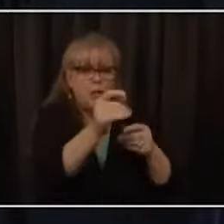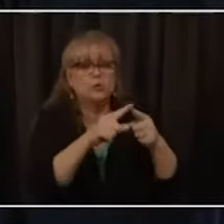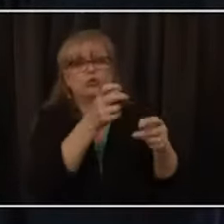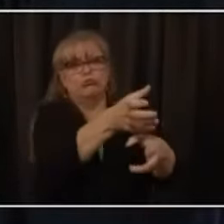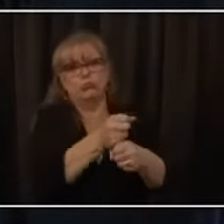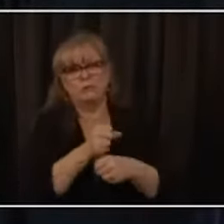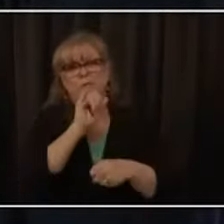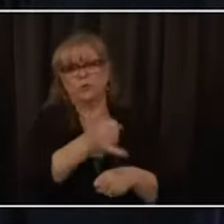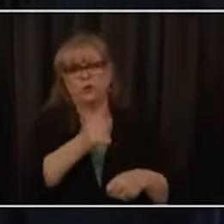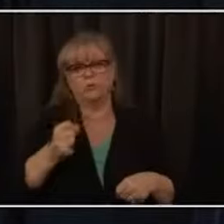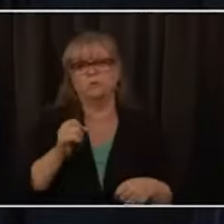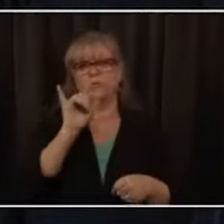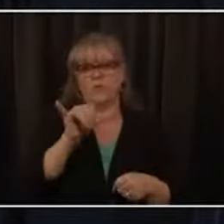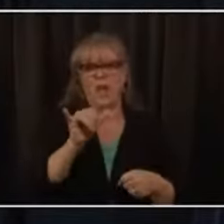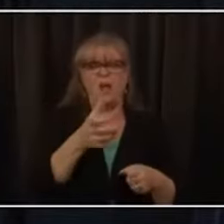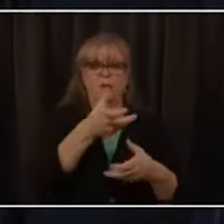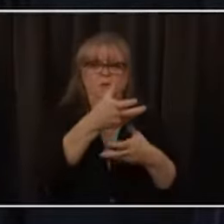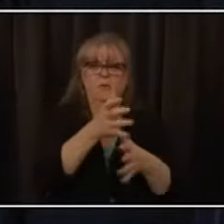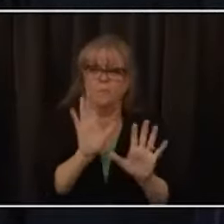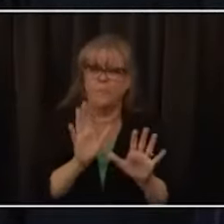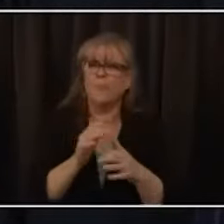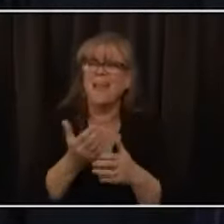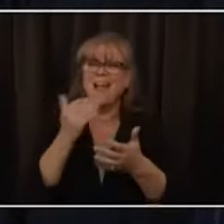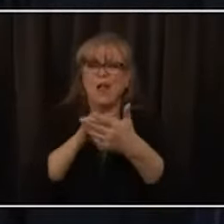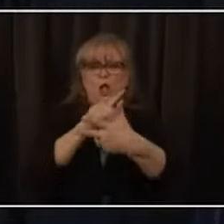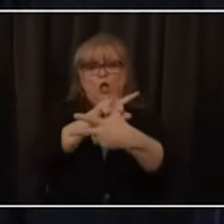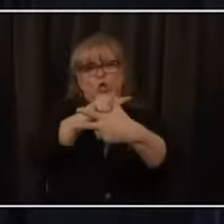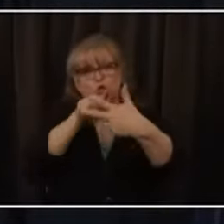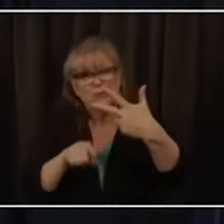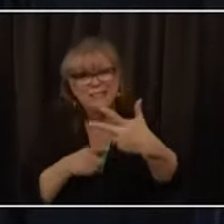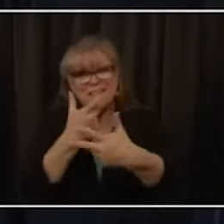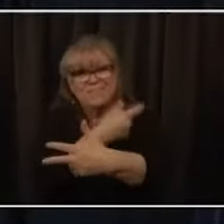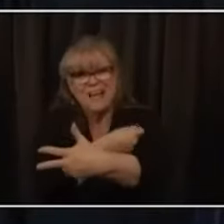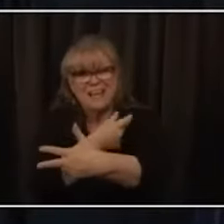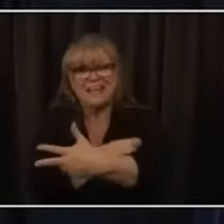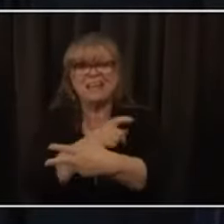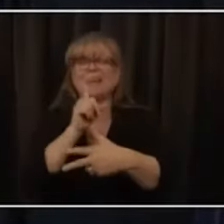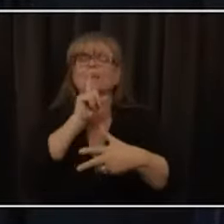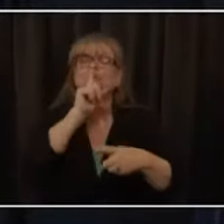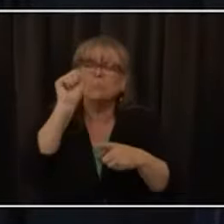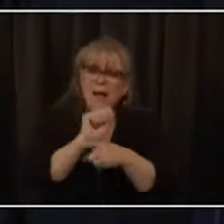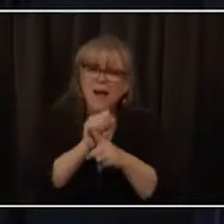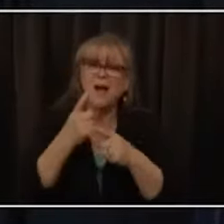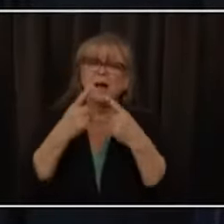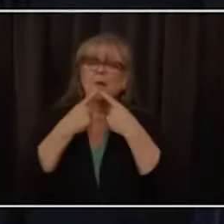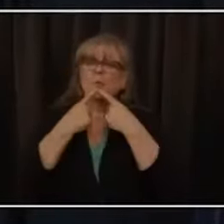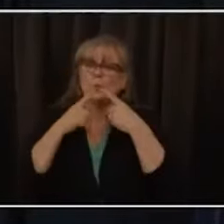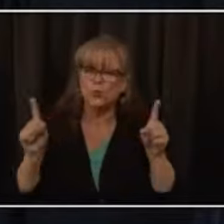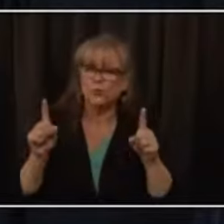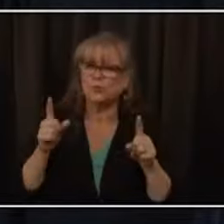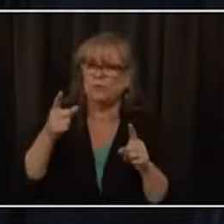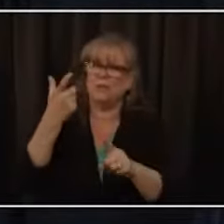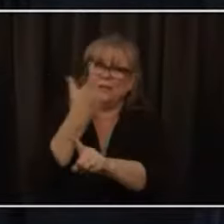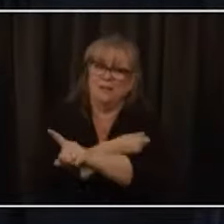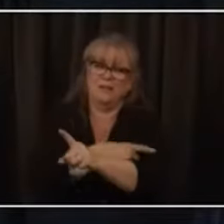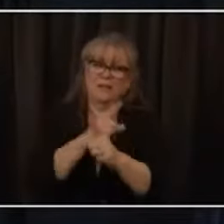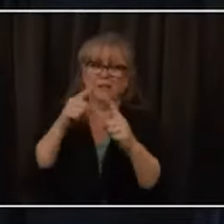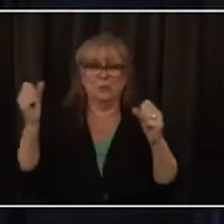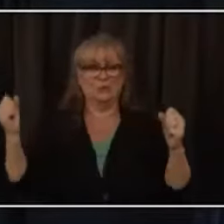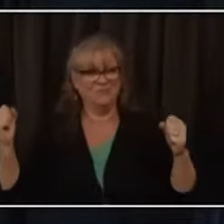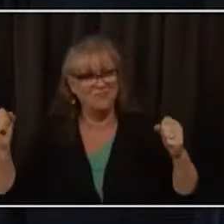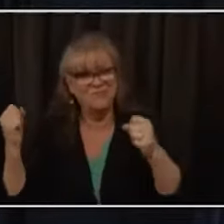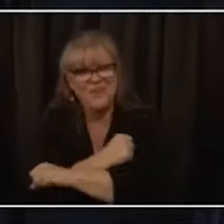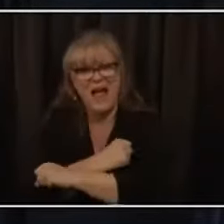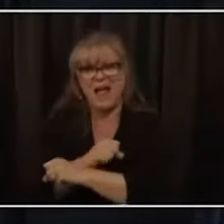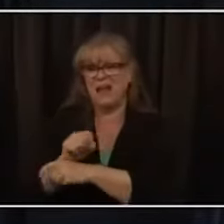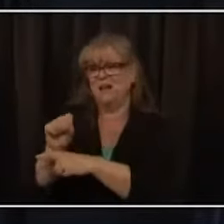of what it means to you. All three are very effective, and we need the more weapons in our arsenal as possible to end this